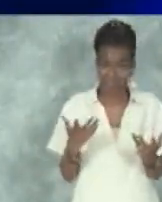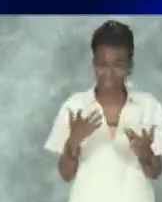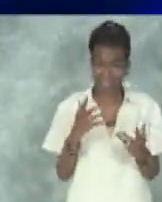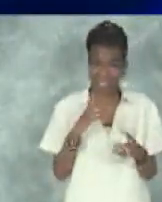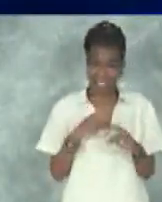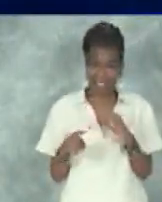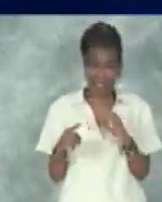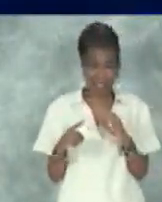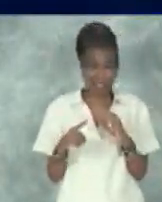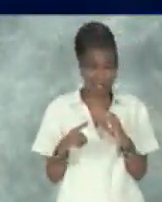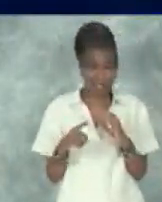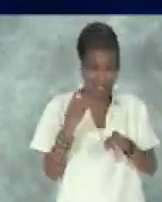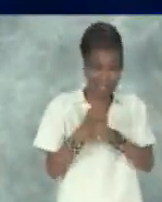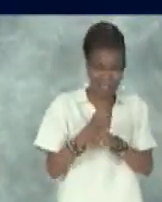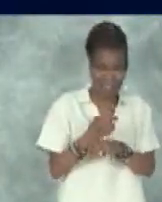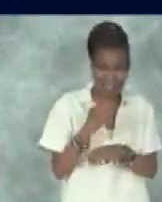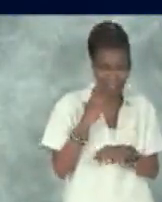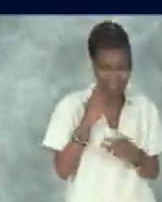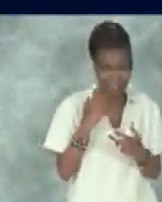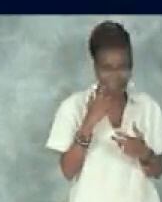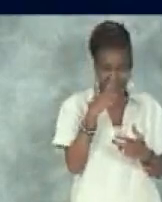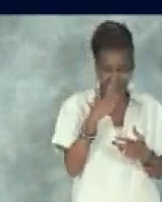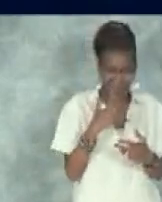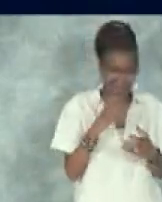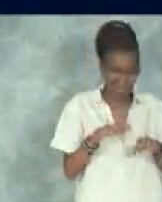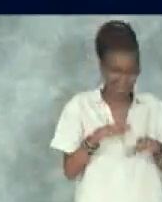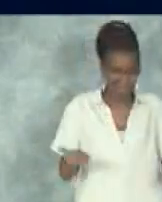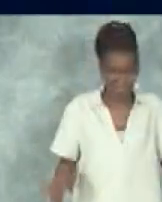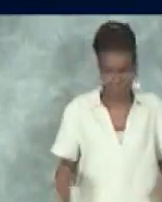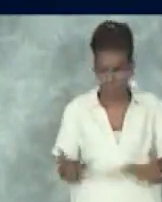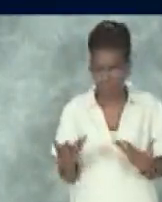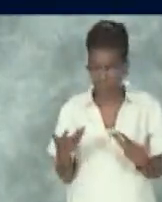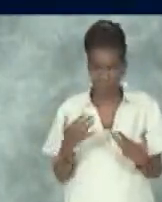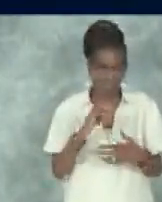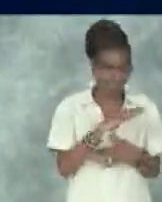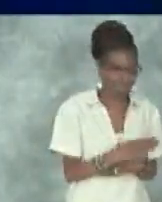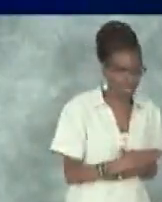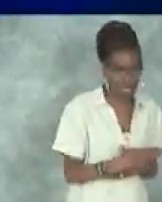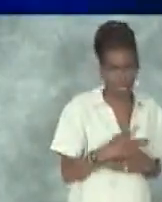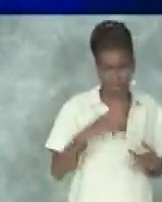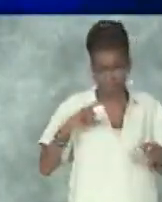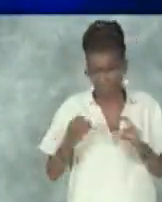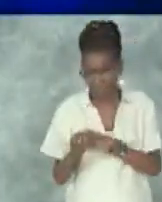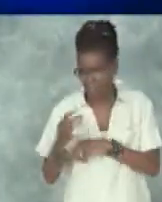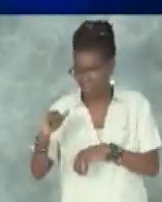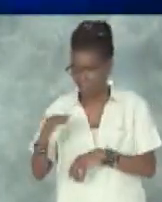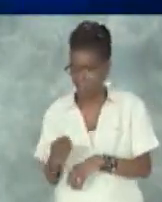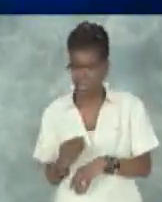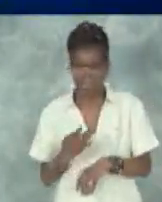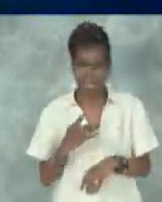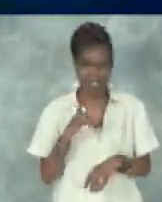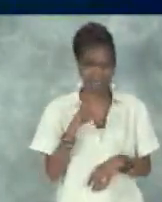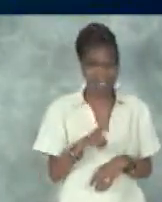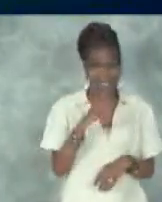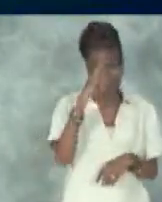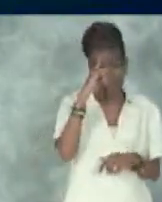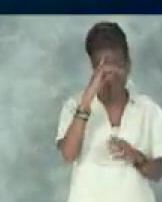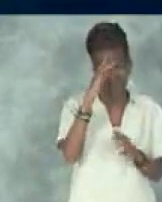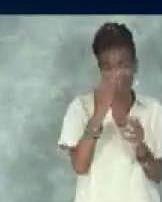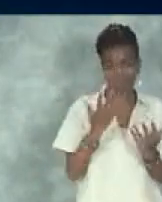task of balancing children in virtual spaces and challenging jobs and changing jobs. We need to expect that